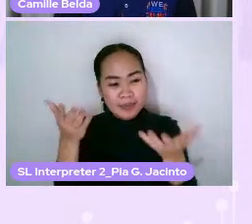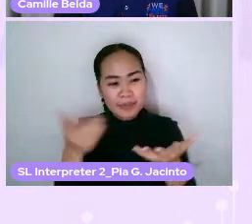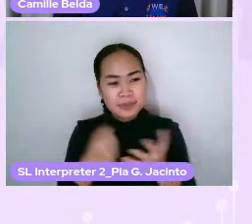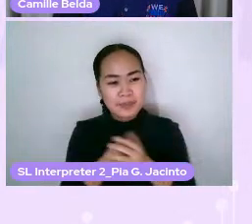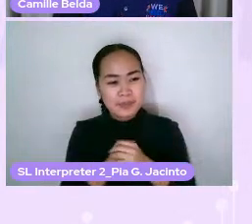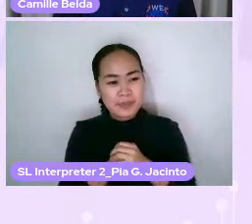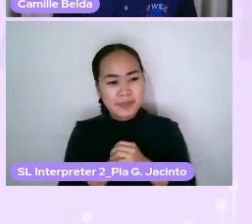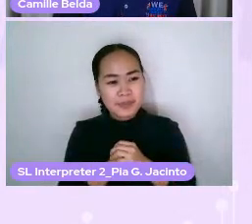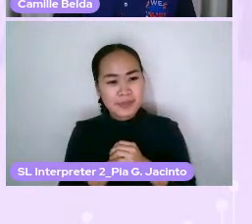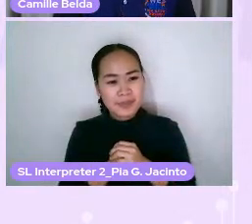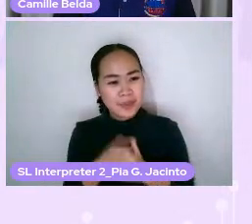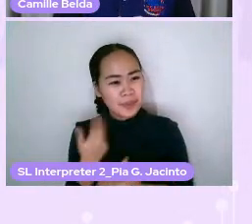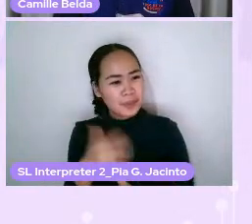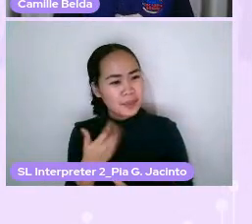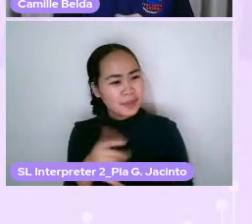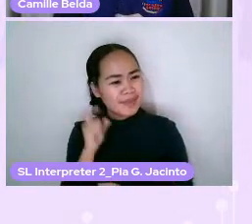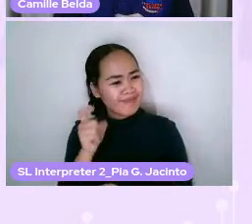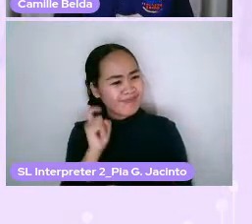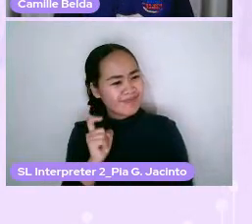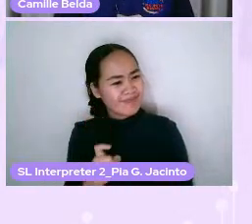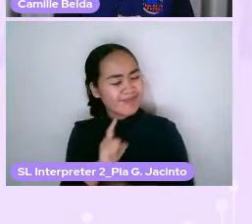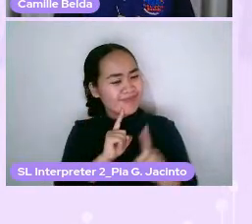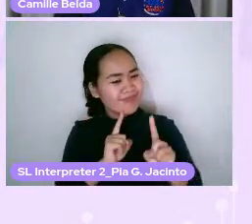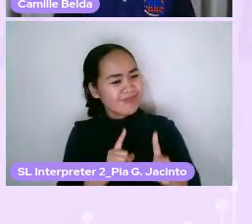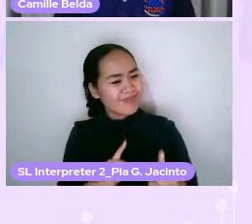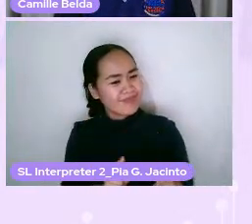Alright, ang bibilis sumagot ng ating viewers, ano?